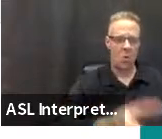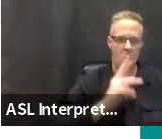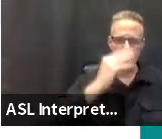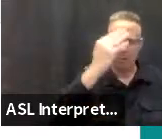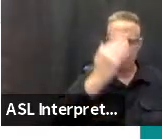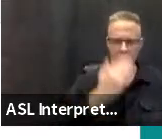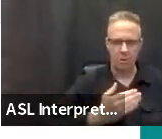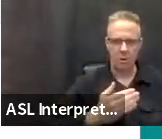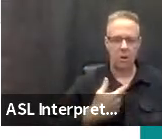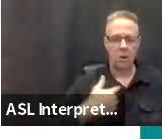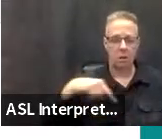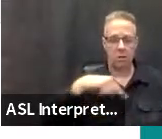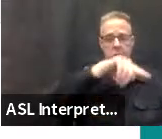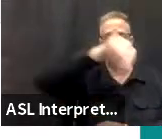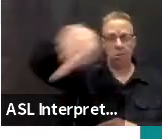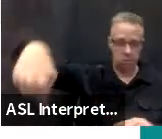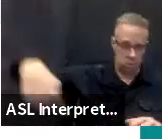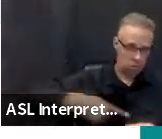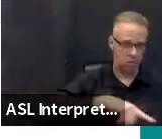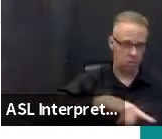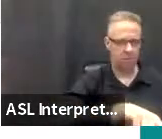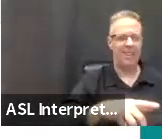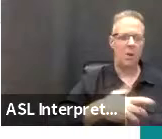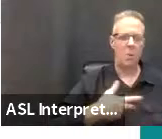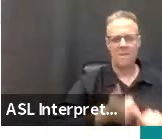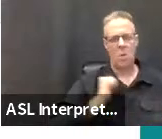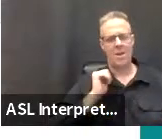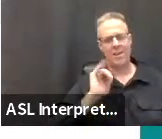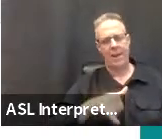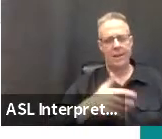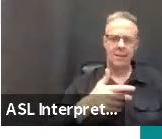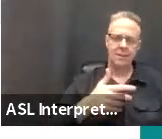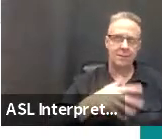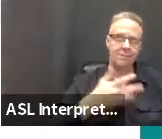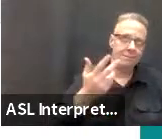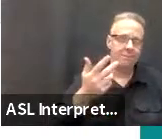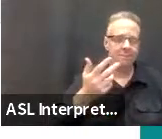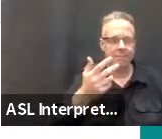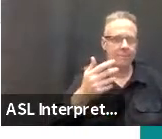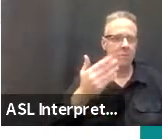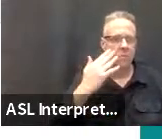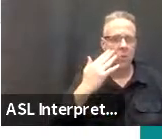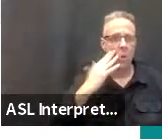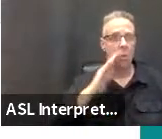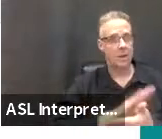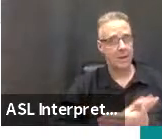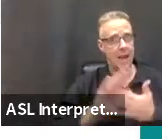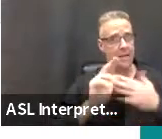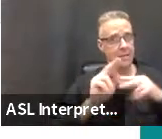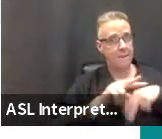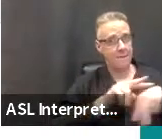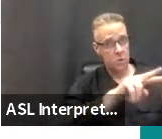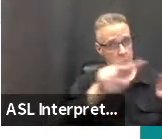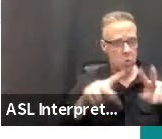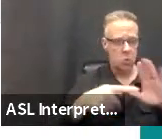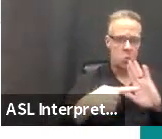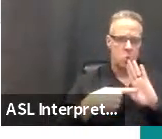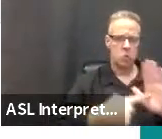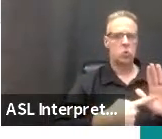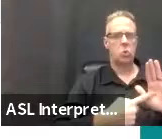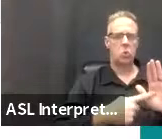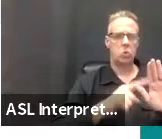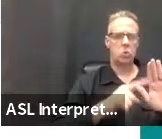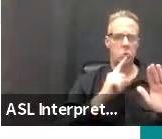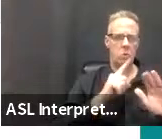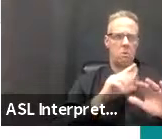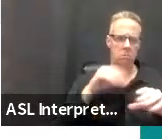try to avoid that effect as much as possible. Keeping in mind, looking at great views, really showcasing the active transit